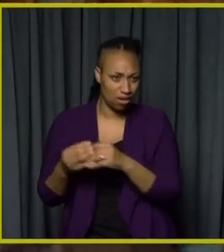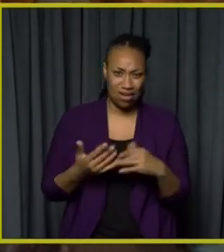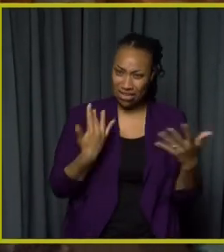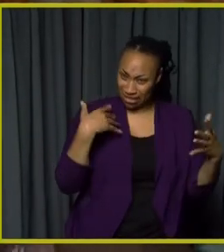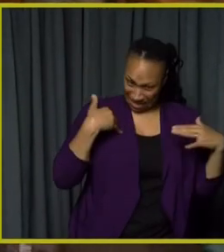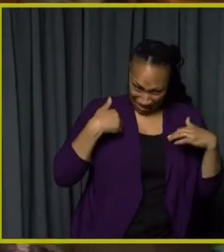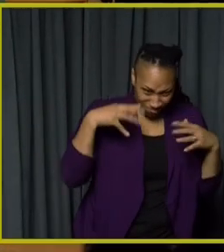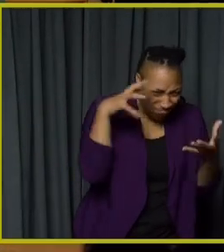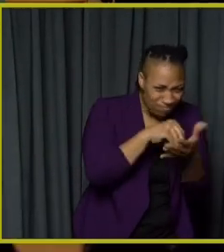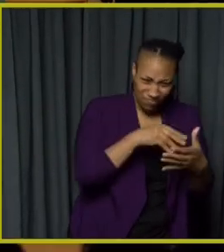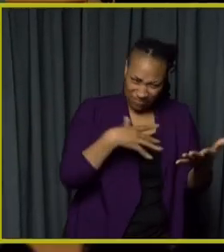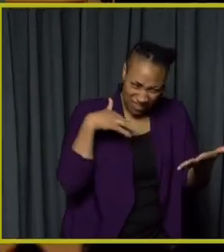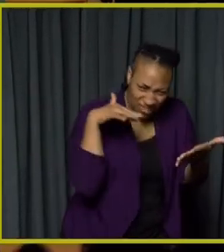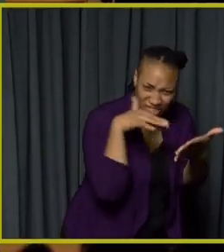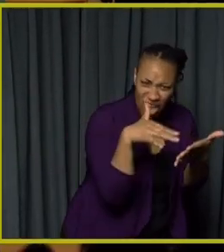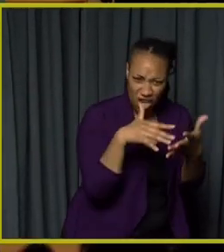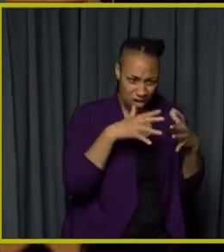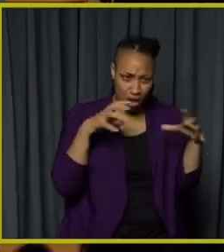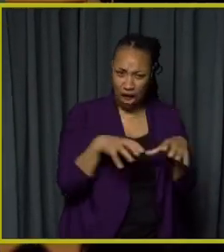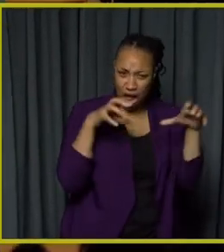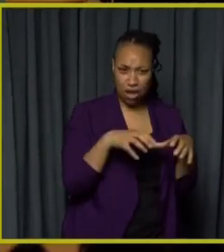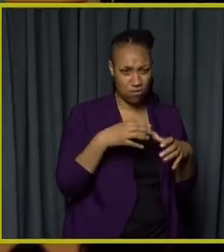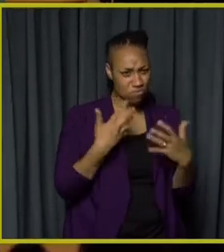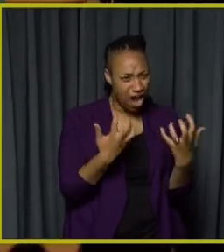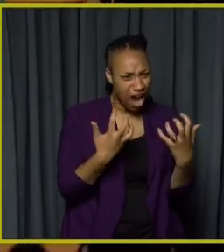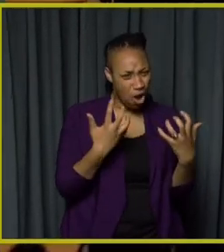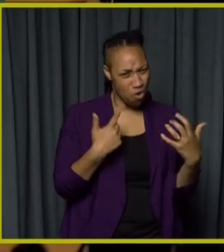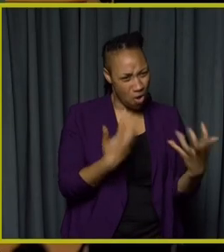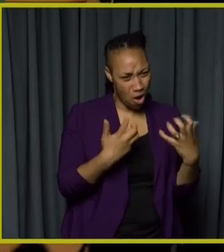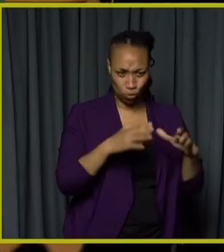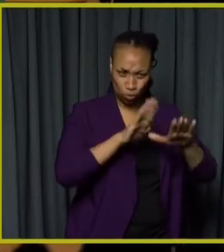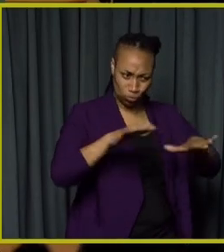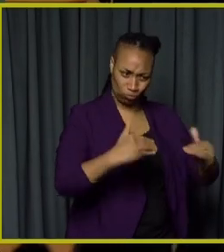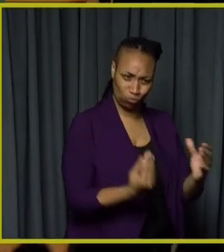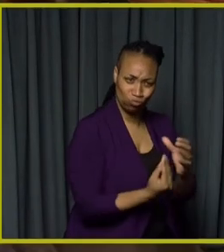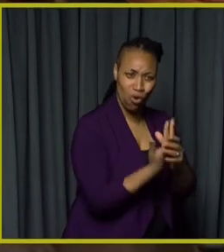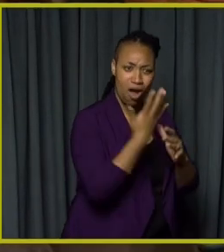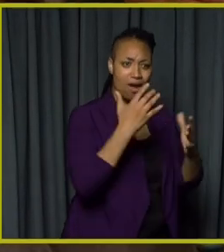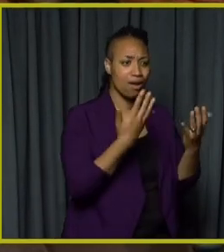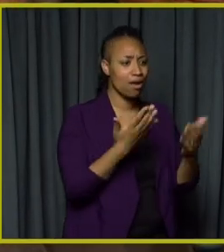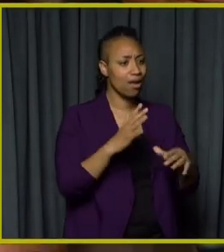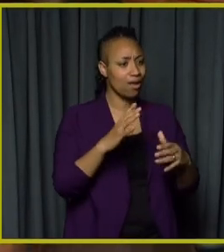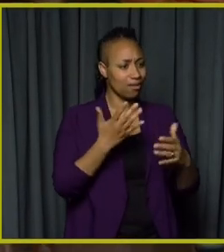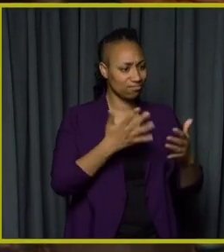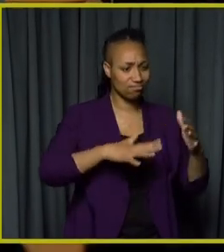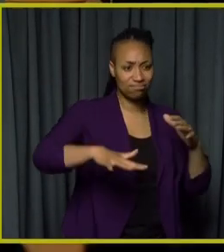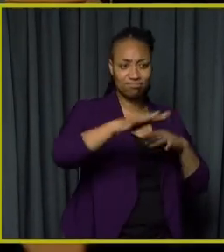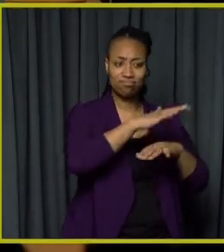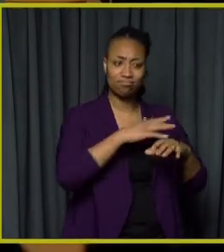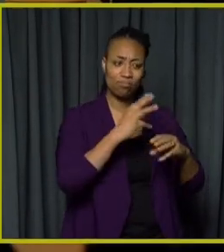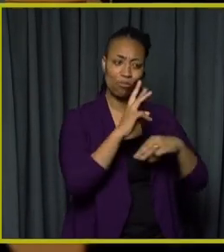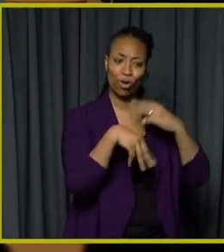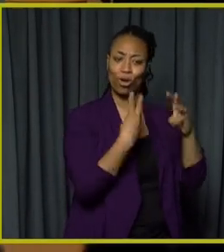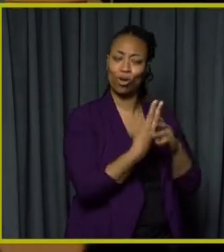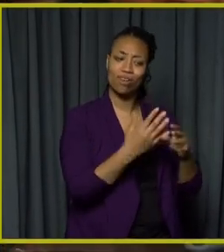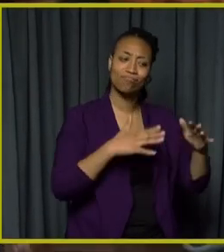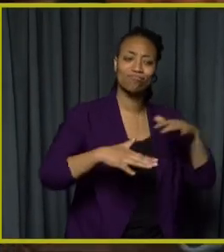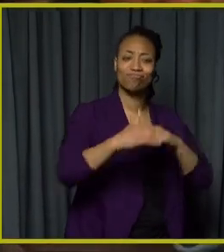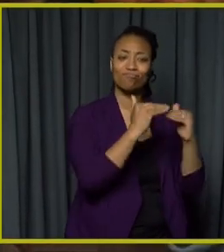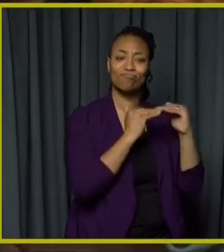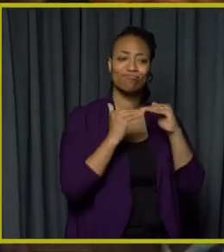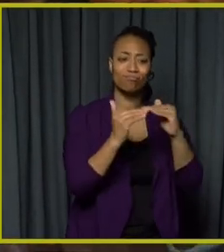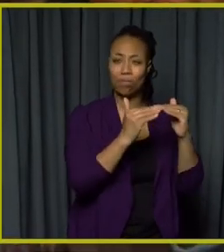sean gente de provecho. And we want our kids to grow up in a society, in a good society. Todos somos seres humanos. We are all human beings.